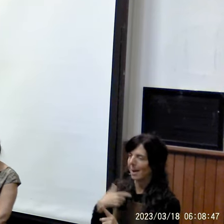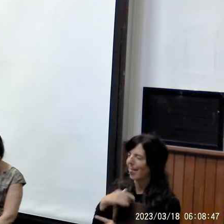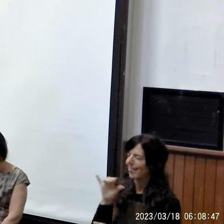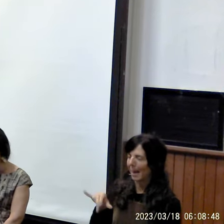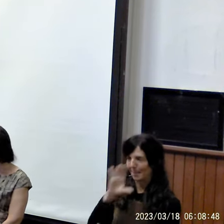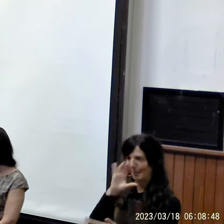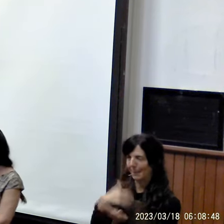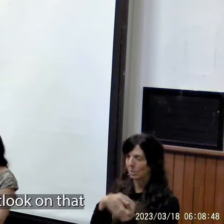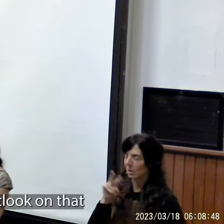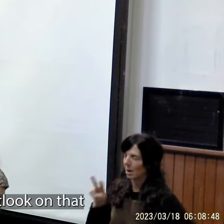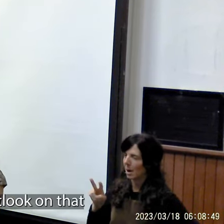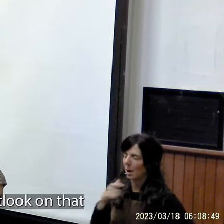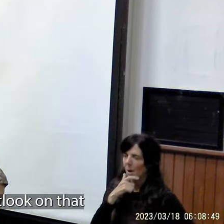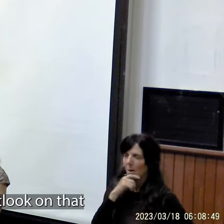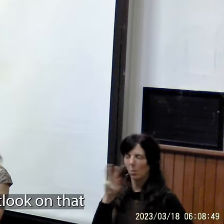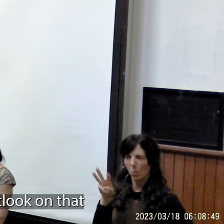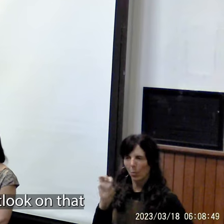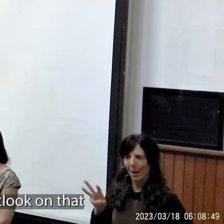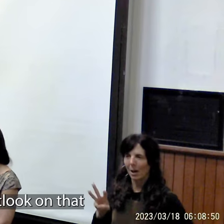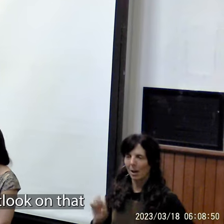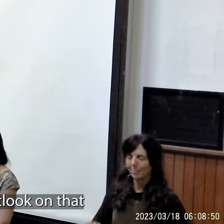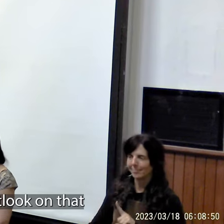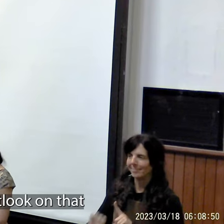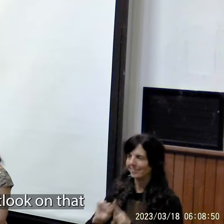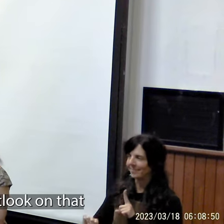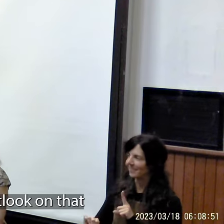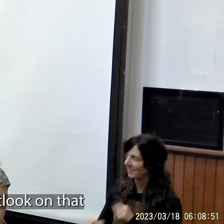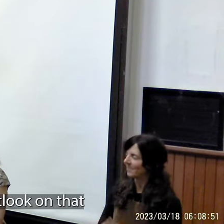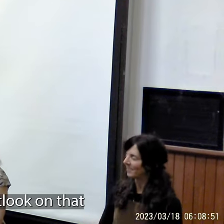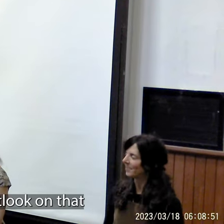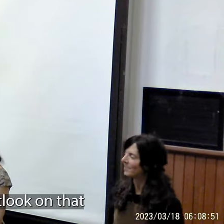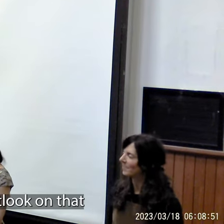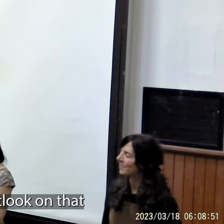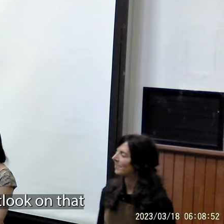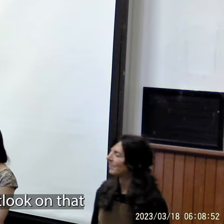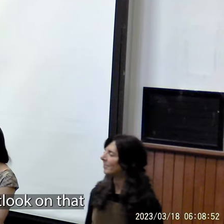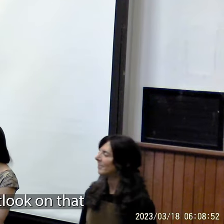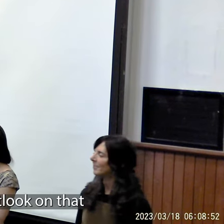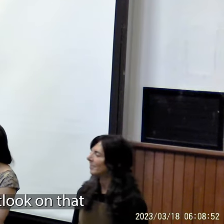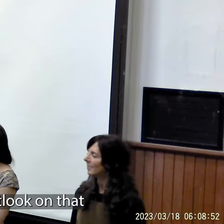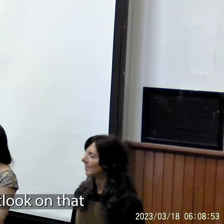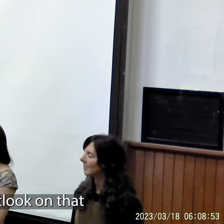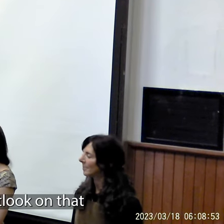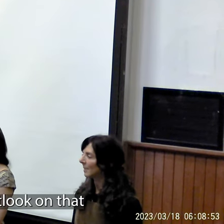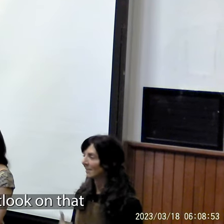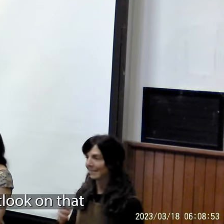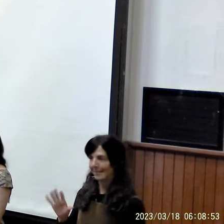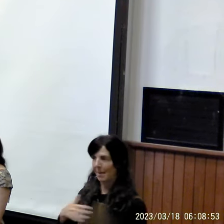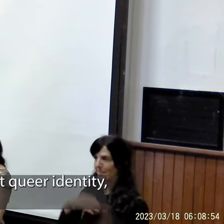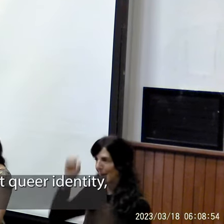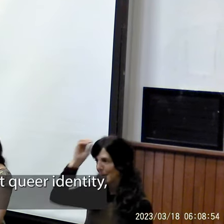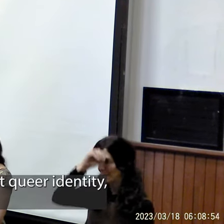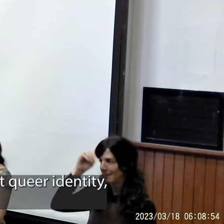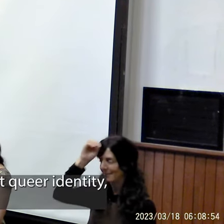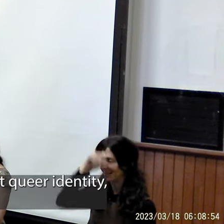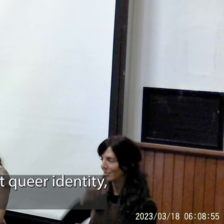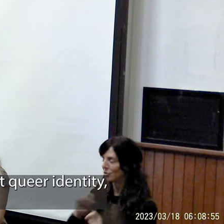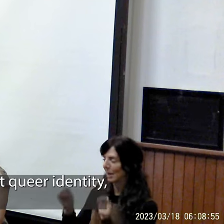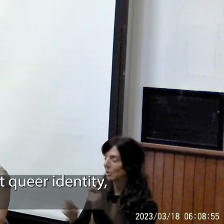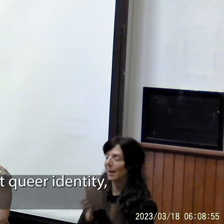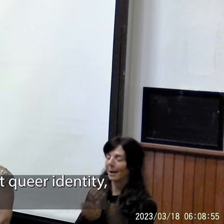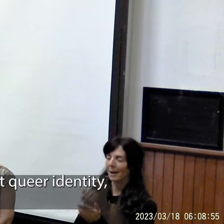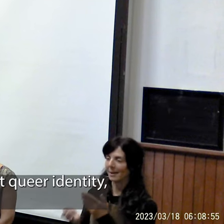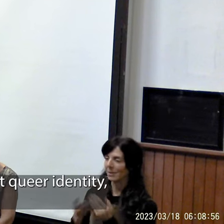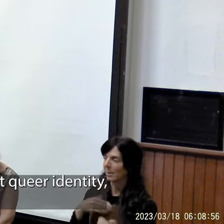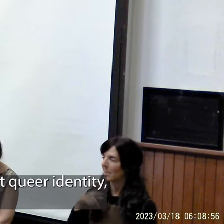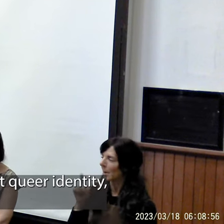image for me. The notion of it and the idea of taking a bullet for someone, I've totally changed my opinion on that. But my question